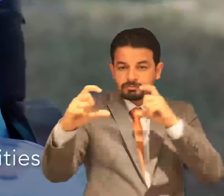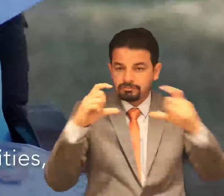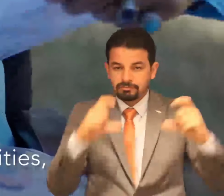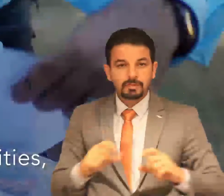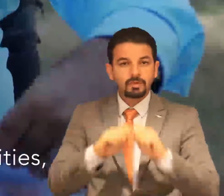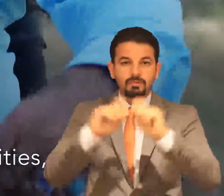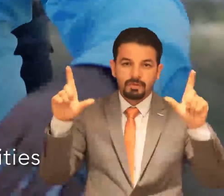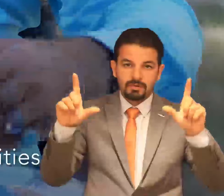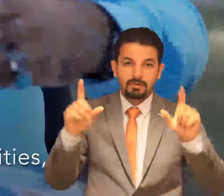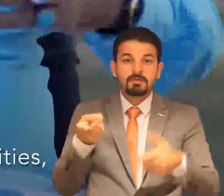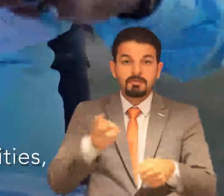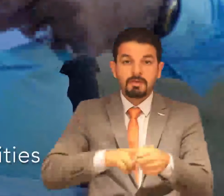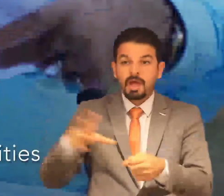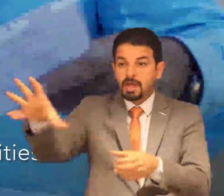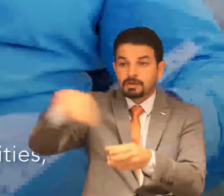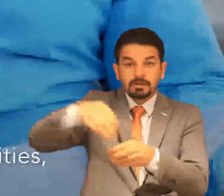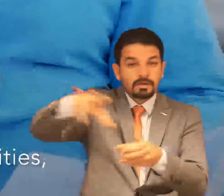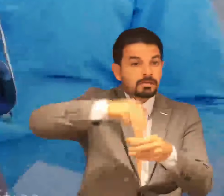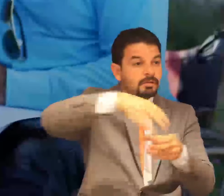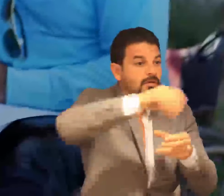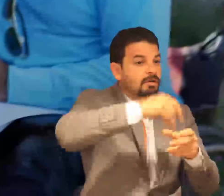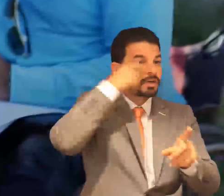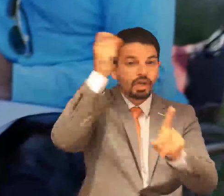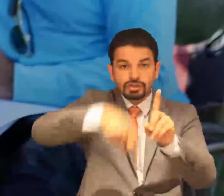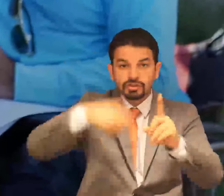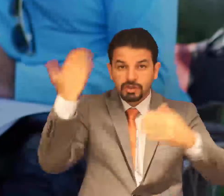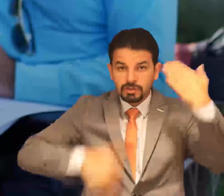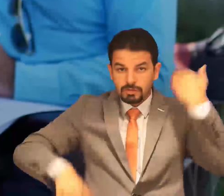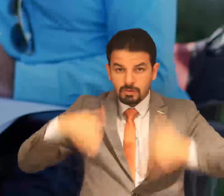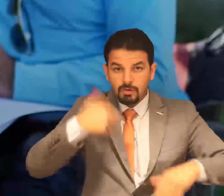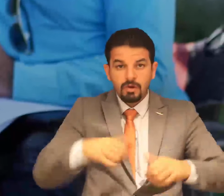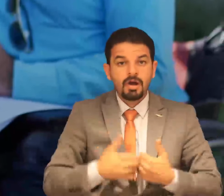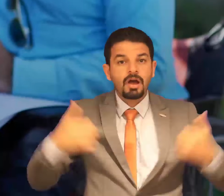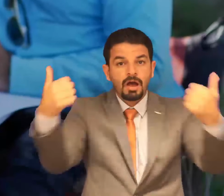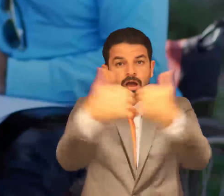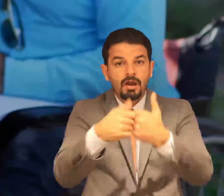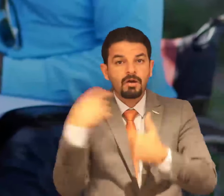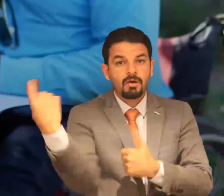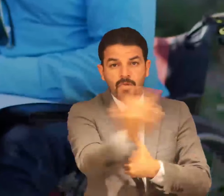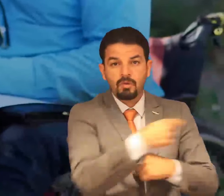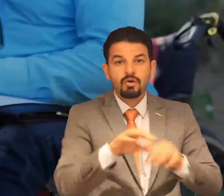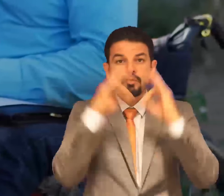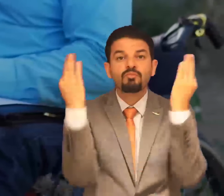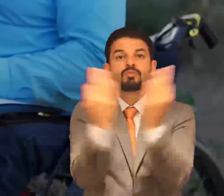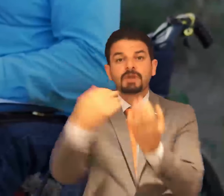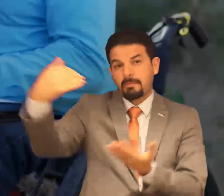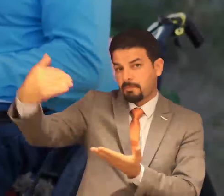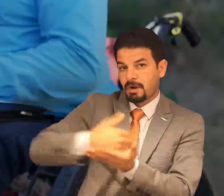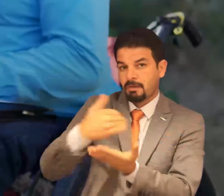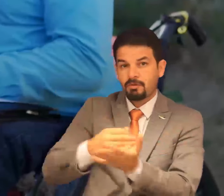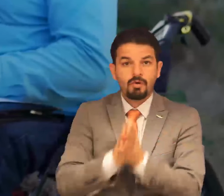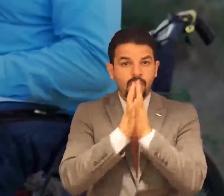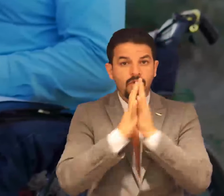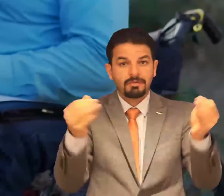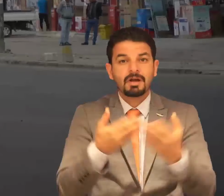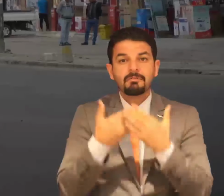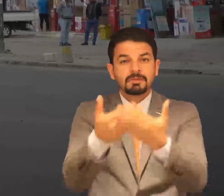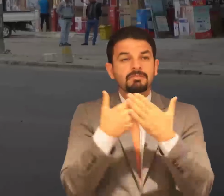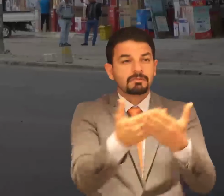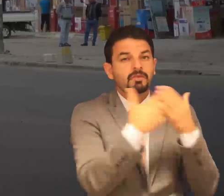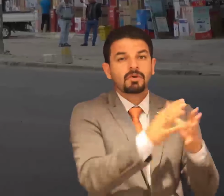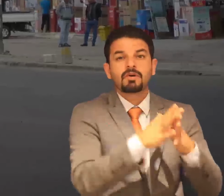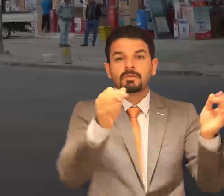they collected data from persons with disabilities their families community leaders and service providers across three